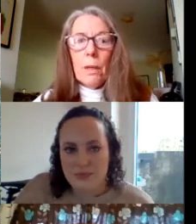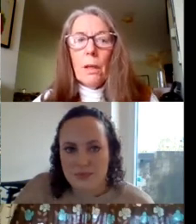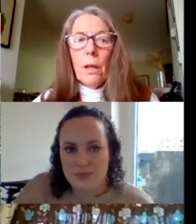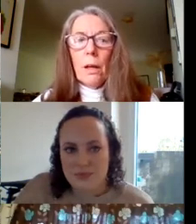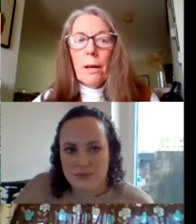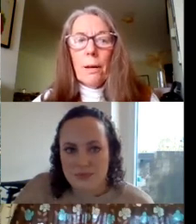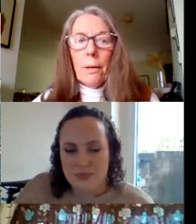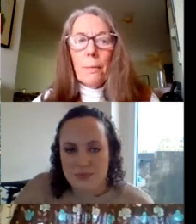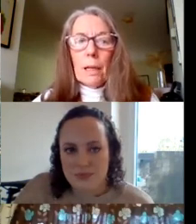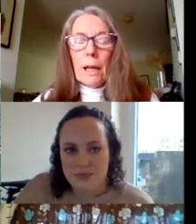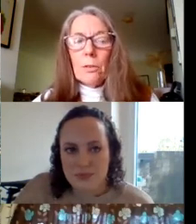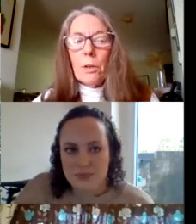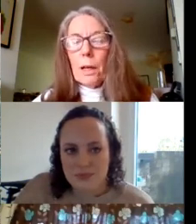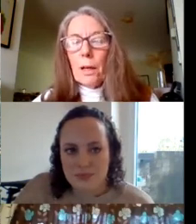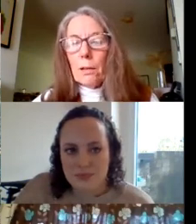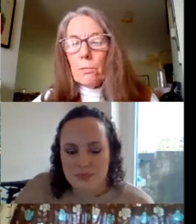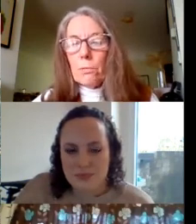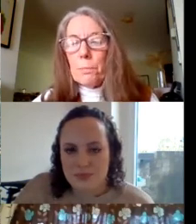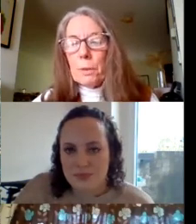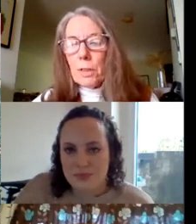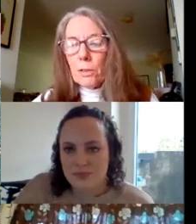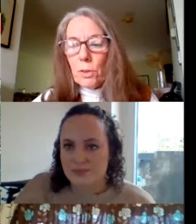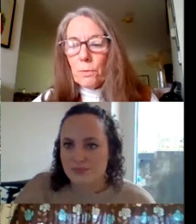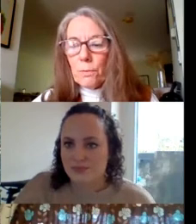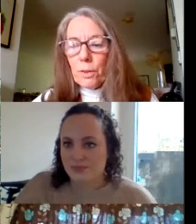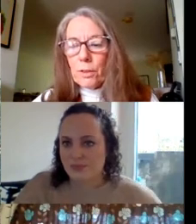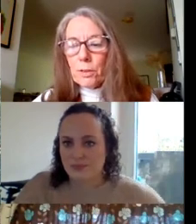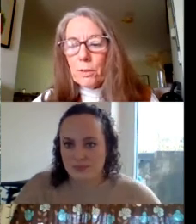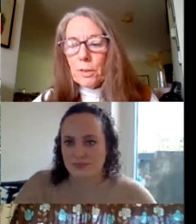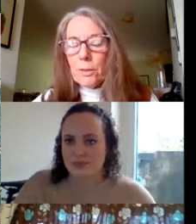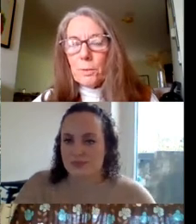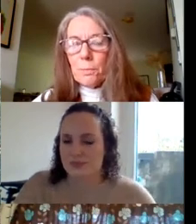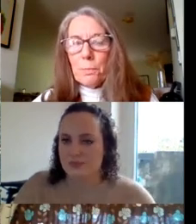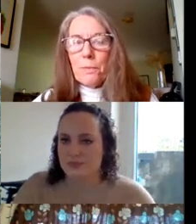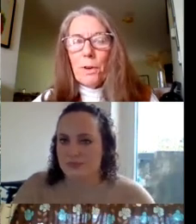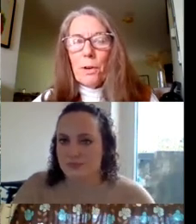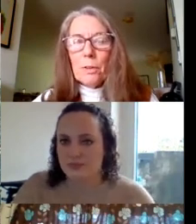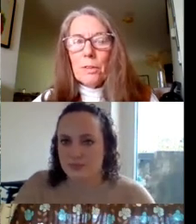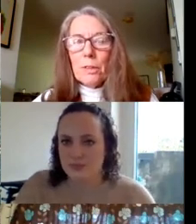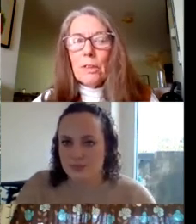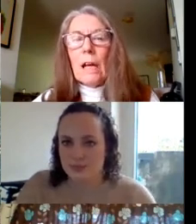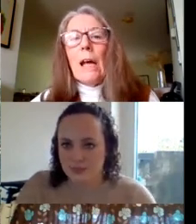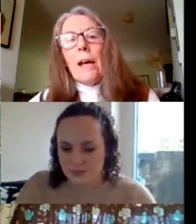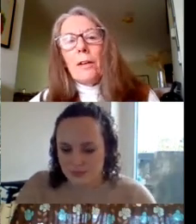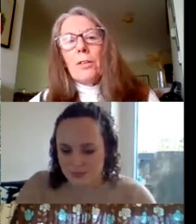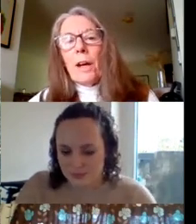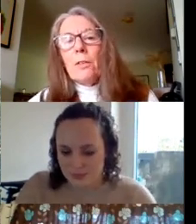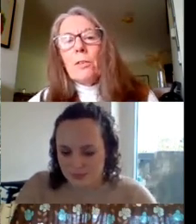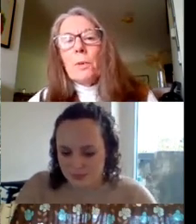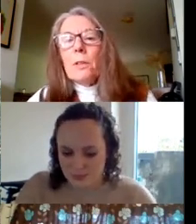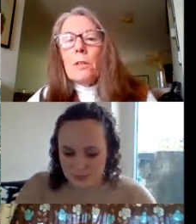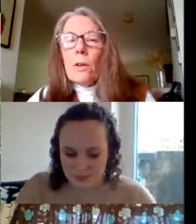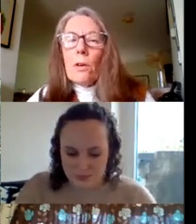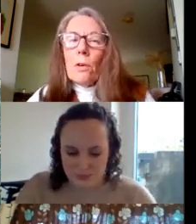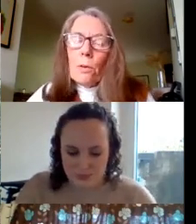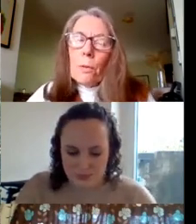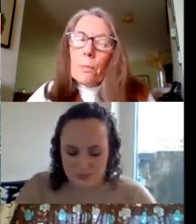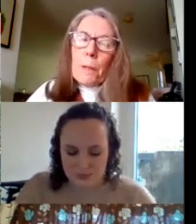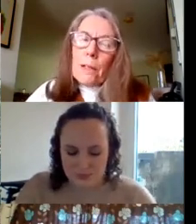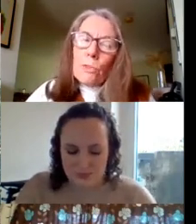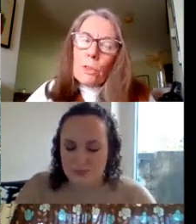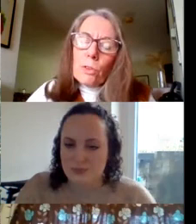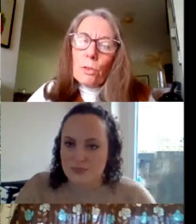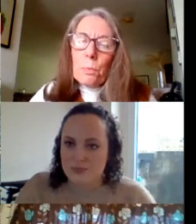room. And it had quite a reputation for its performances. as far as we